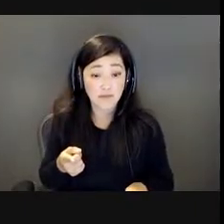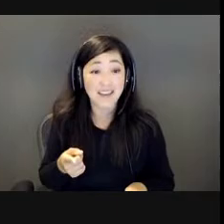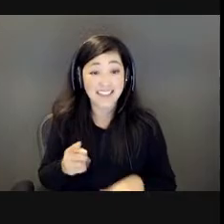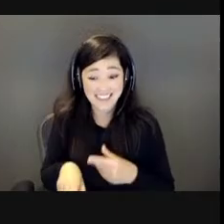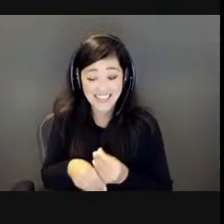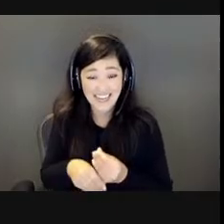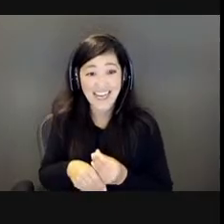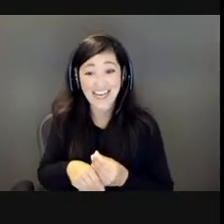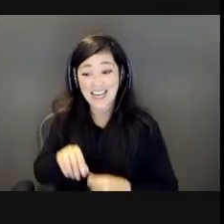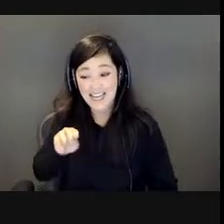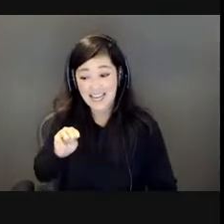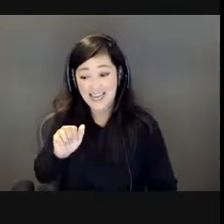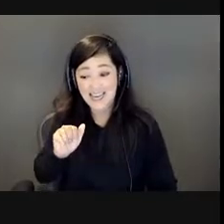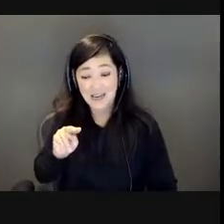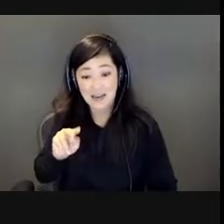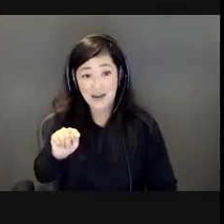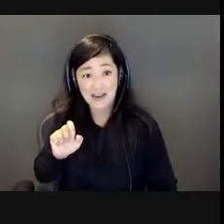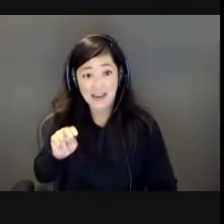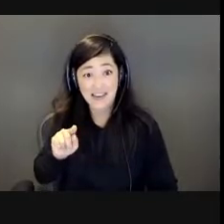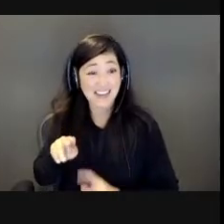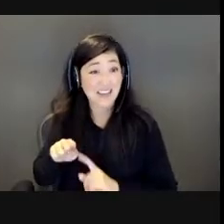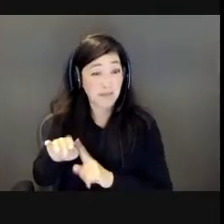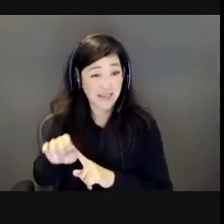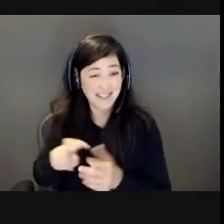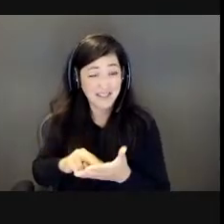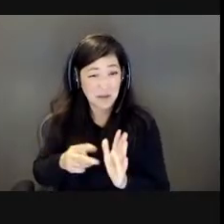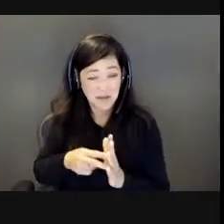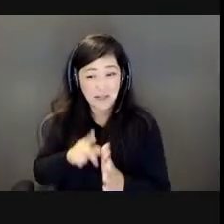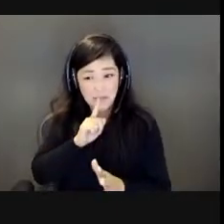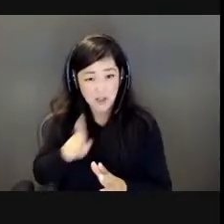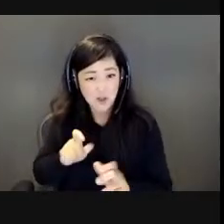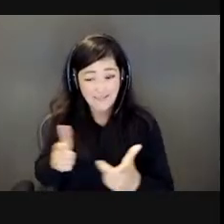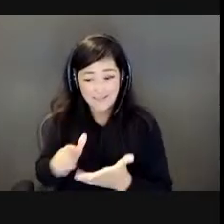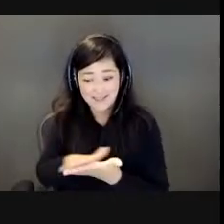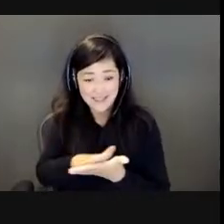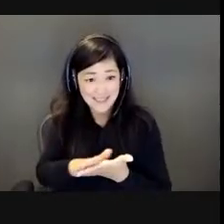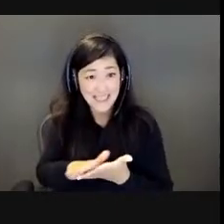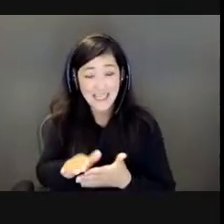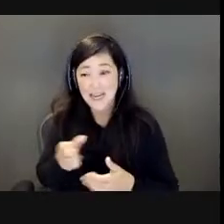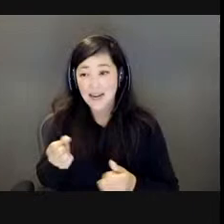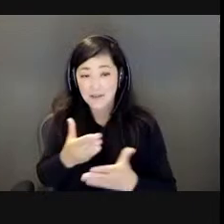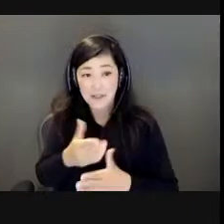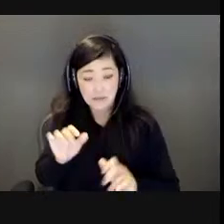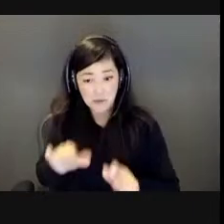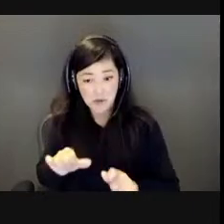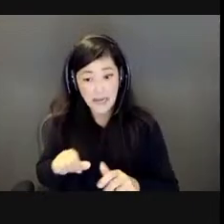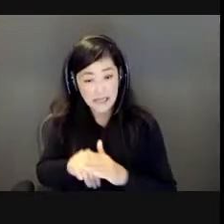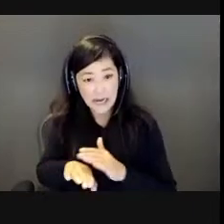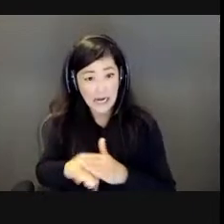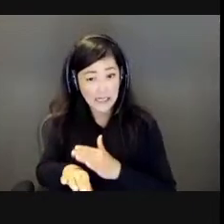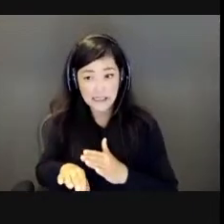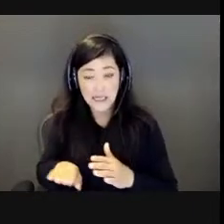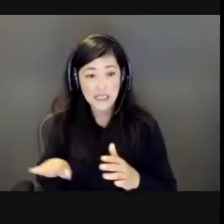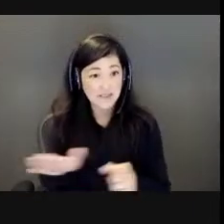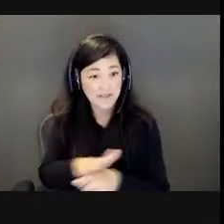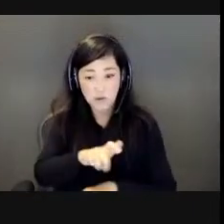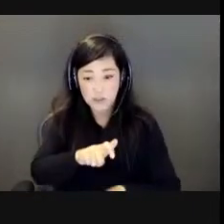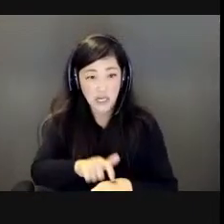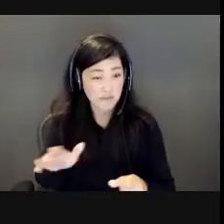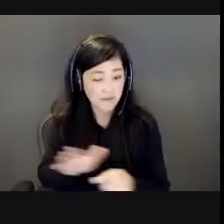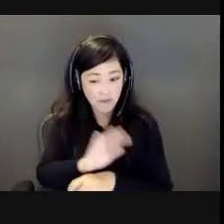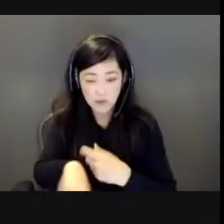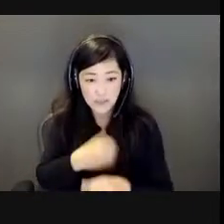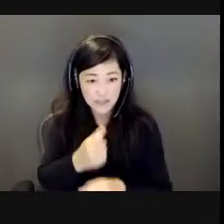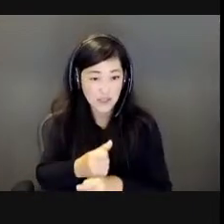maintenance in it, because we heard it so clearly, will highlight how critical it is going to be for people to change their focus when it comes